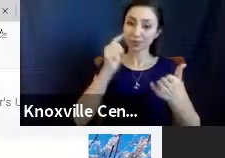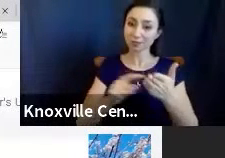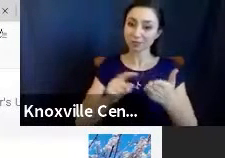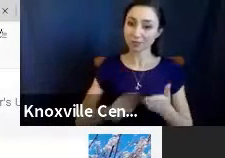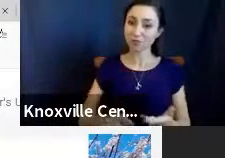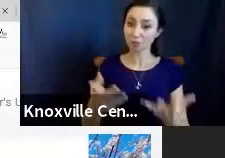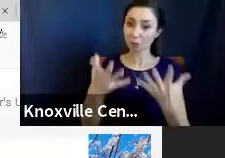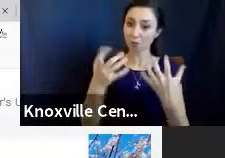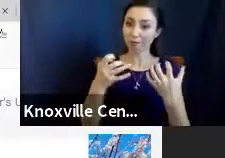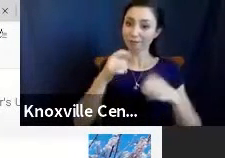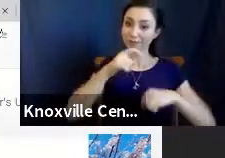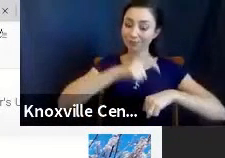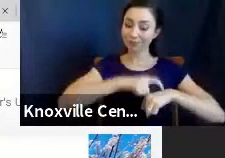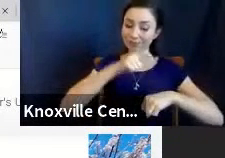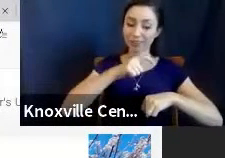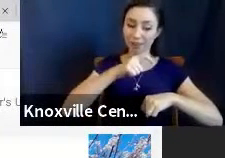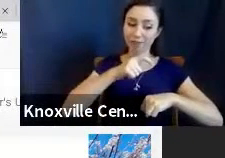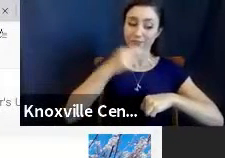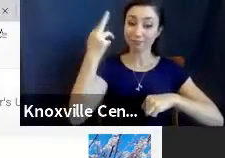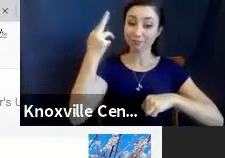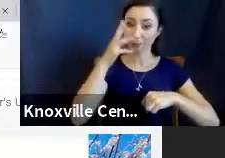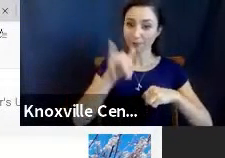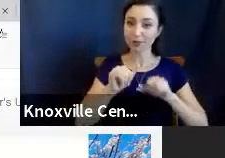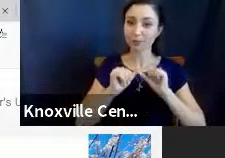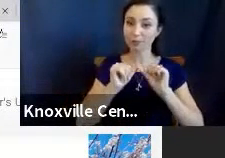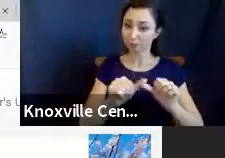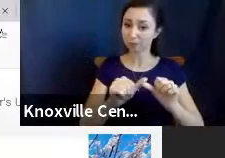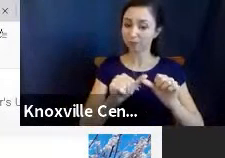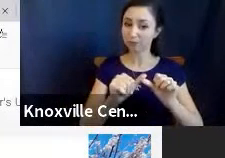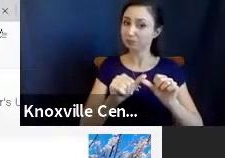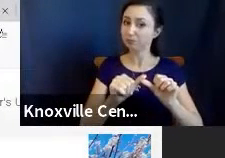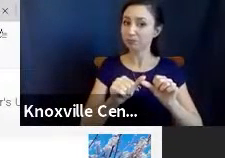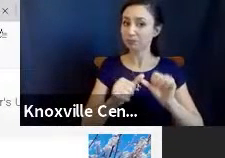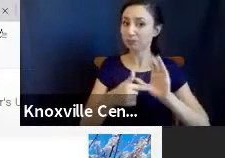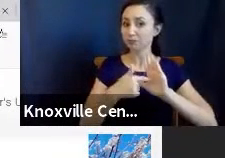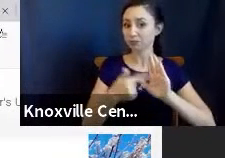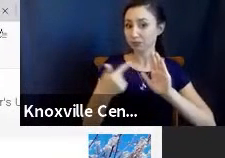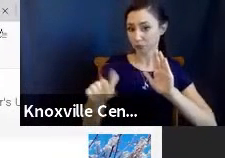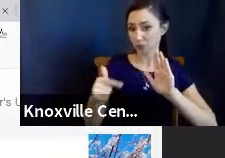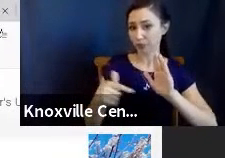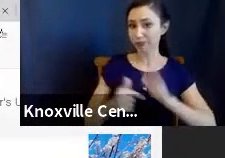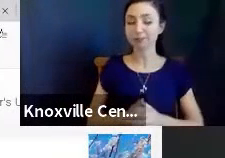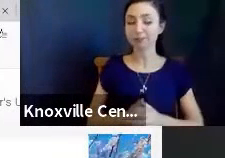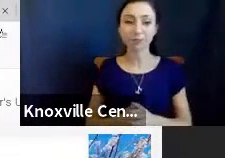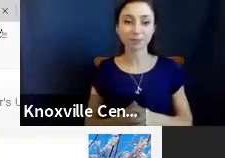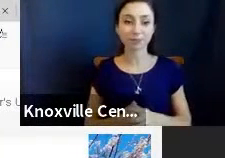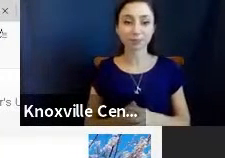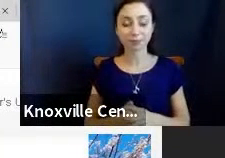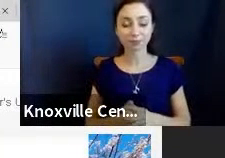time frame. And because of this benchmark continues to be represented as green.